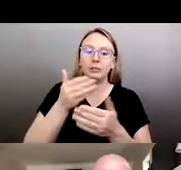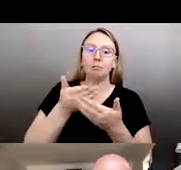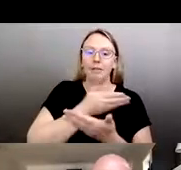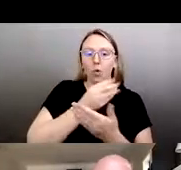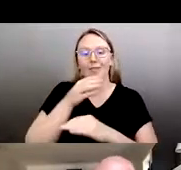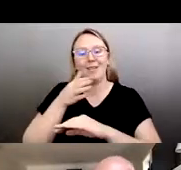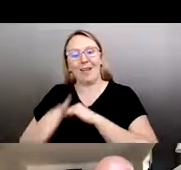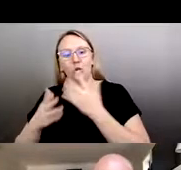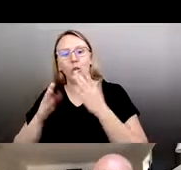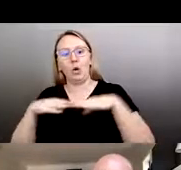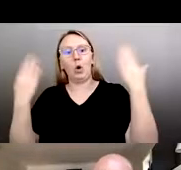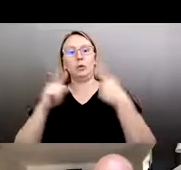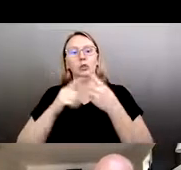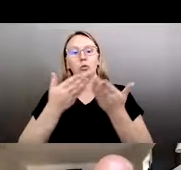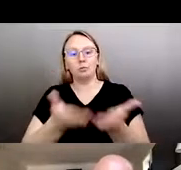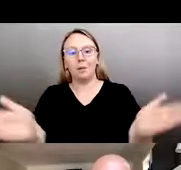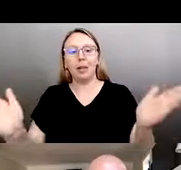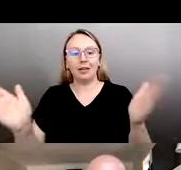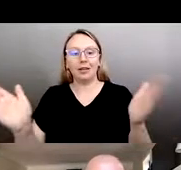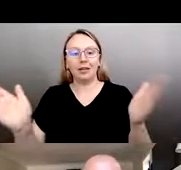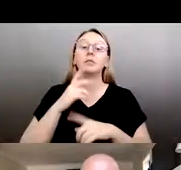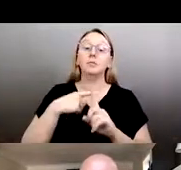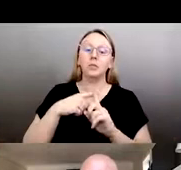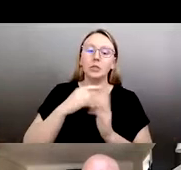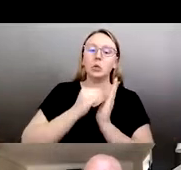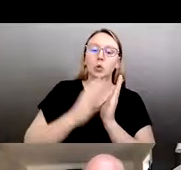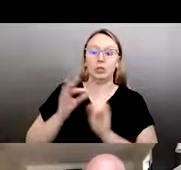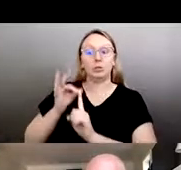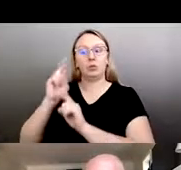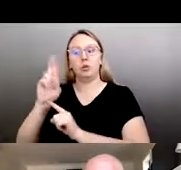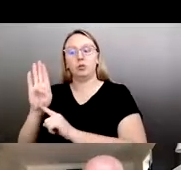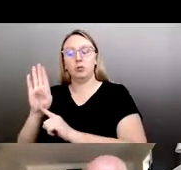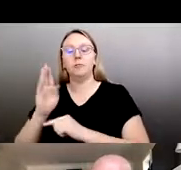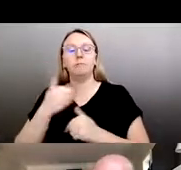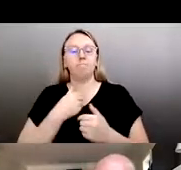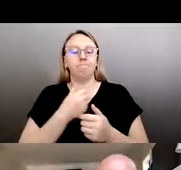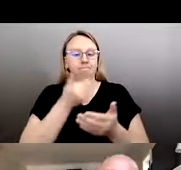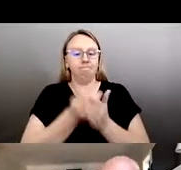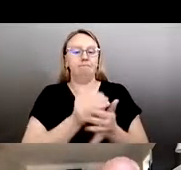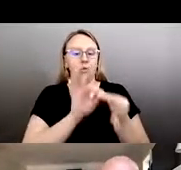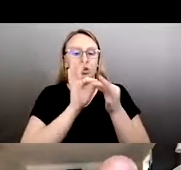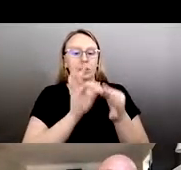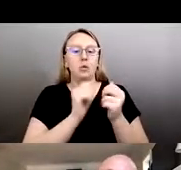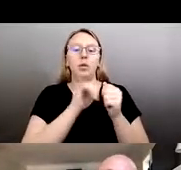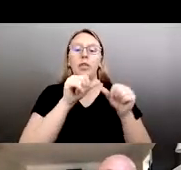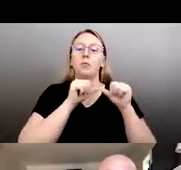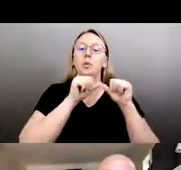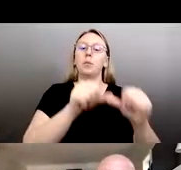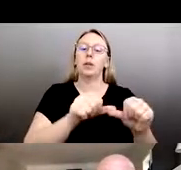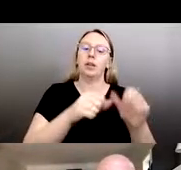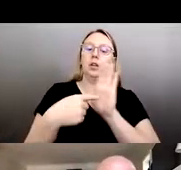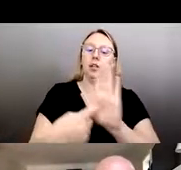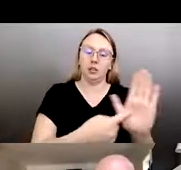public. And because of this, a lot of students, including perhaps especially Roger Brown, formed a really close relationship with the permanent collection at the Art